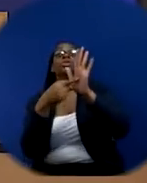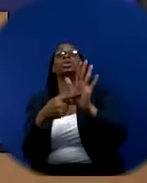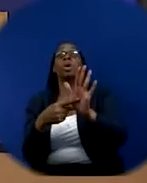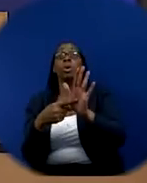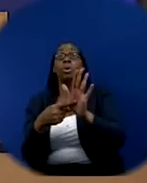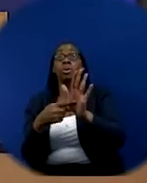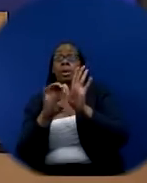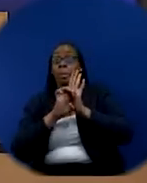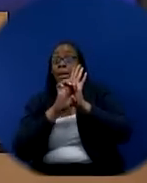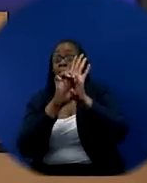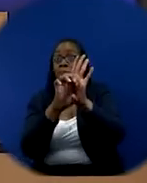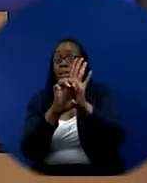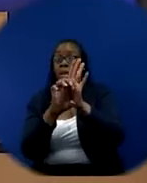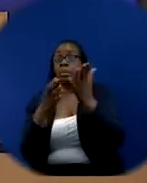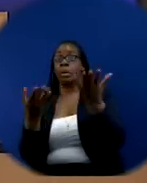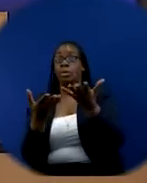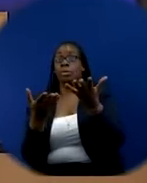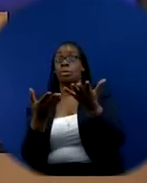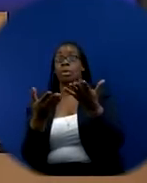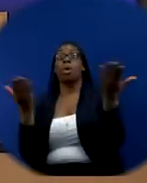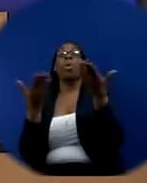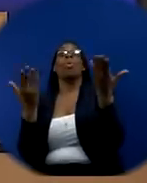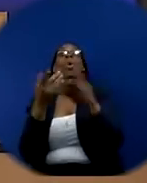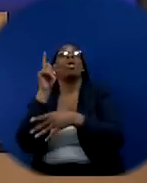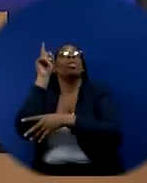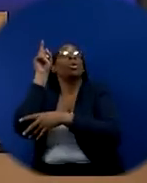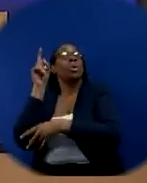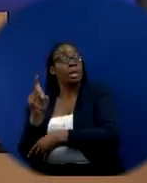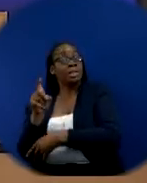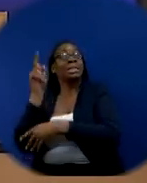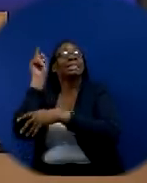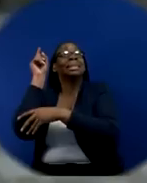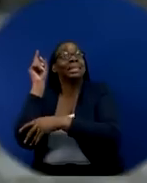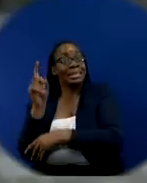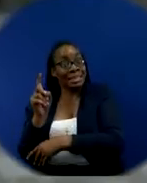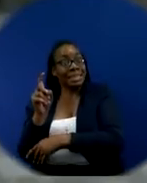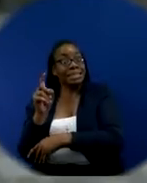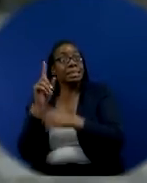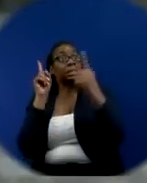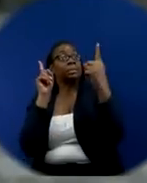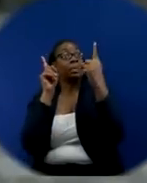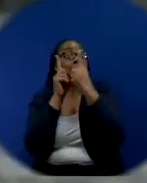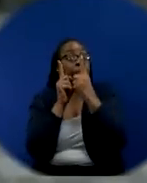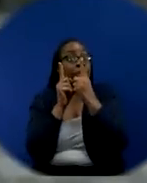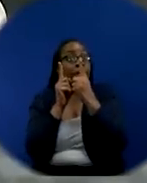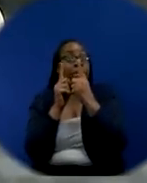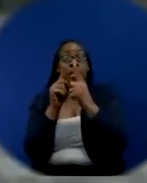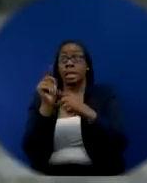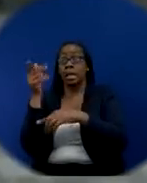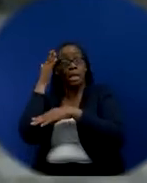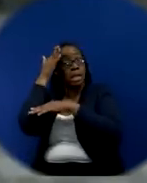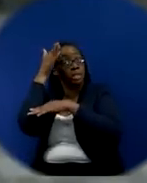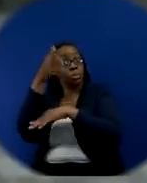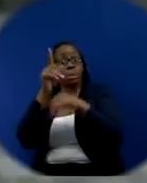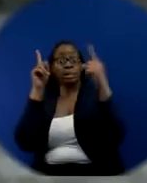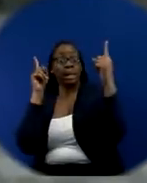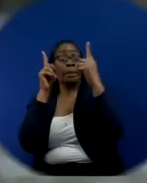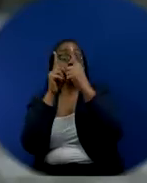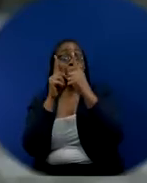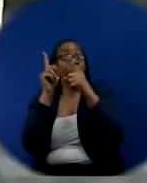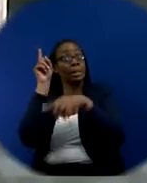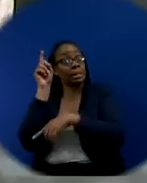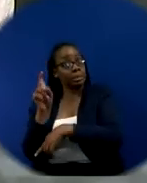that when there is a need, the need must be met, and he is willing to meet the need. And